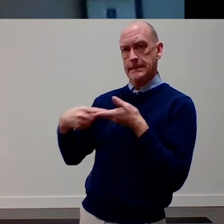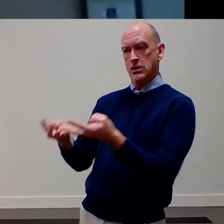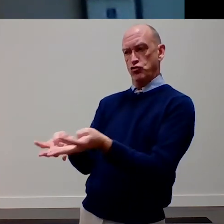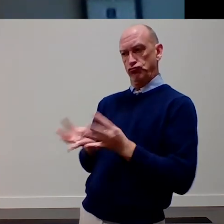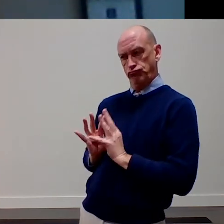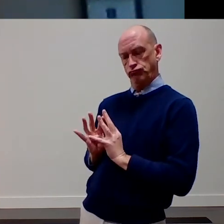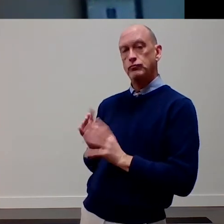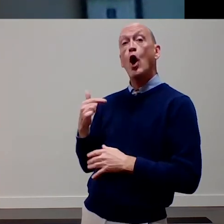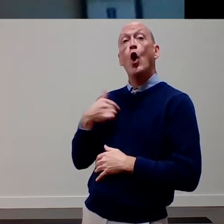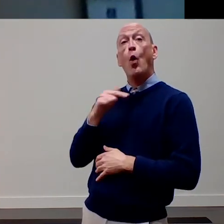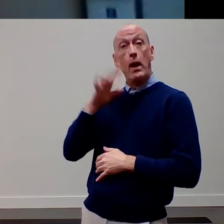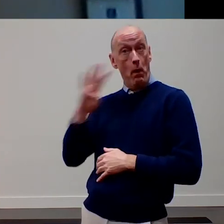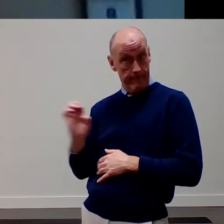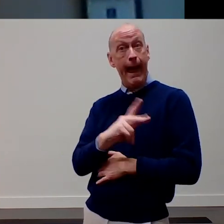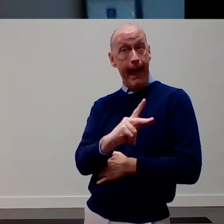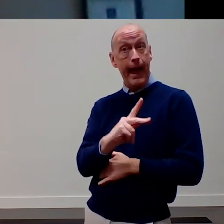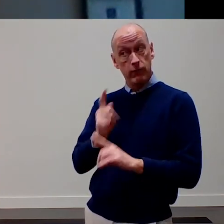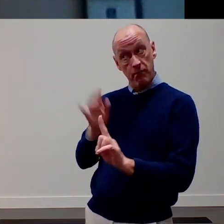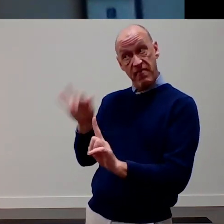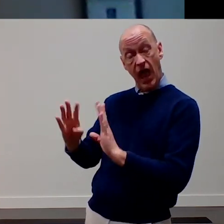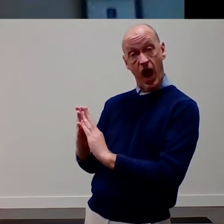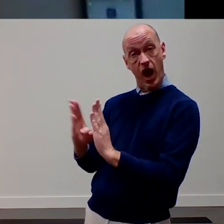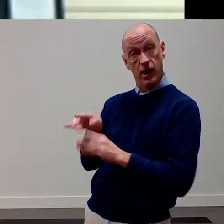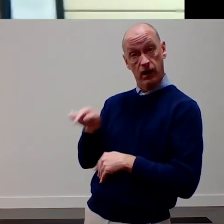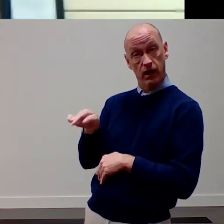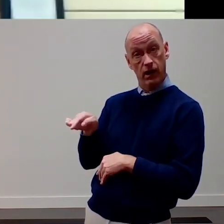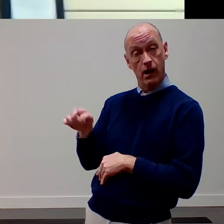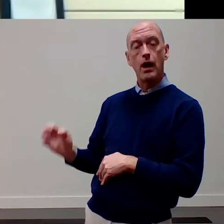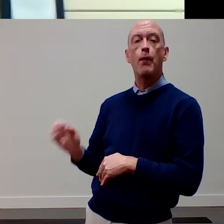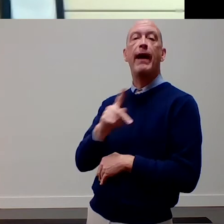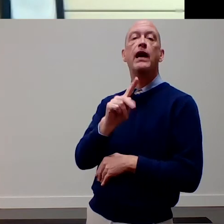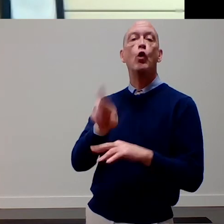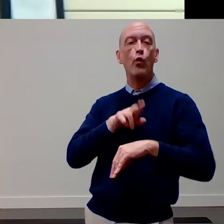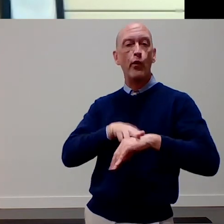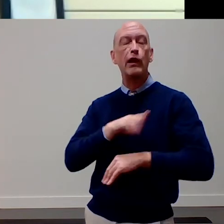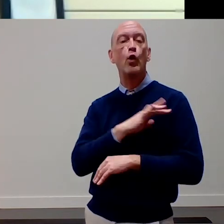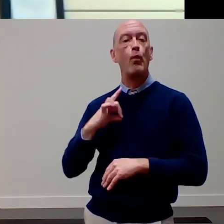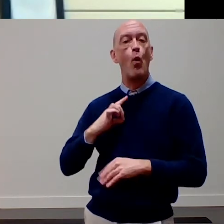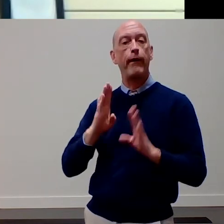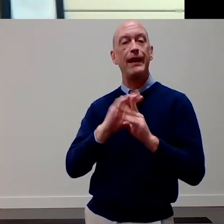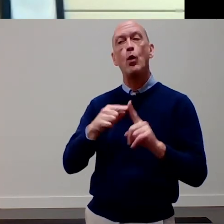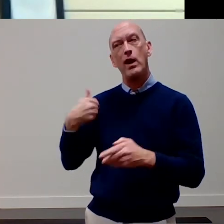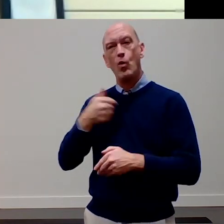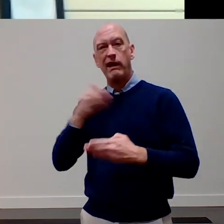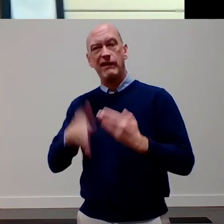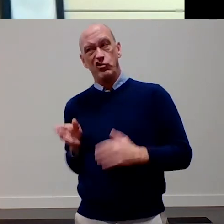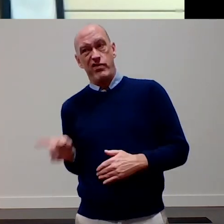then we will return from that session to come into the regular board meeting when we're done.